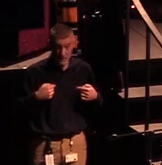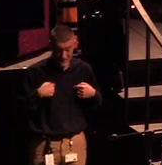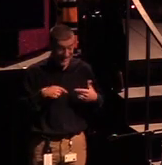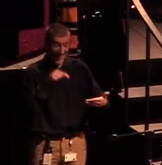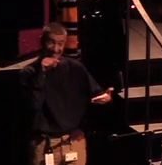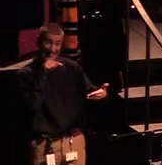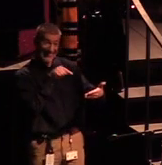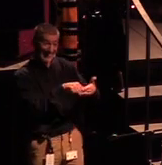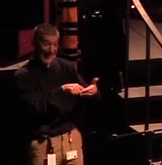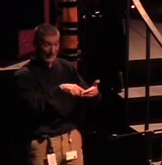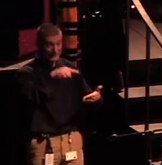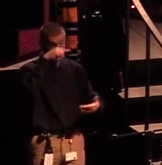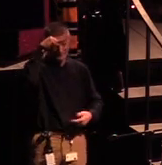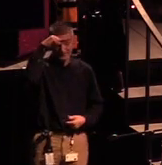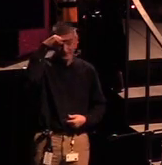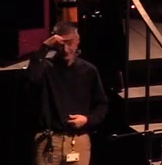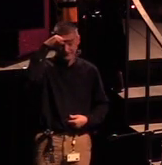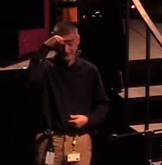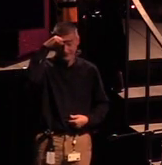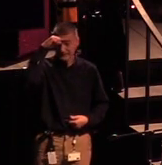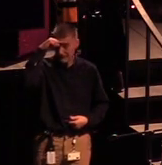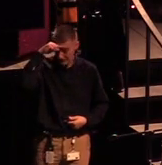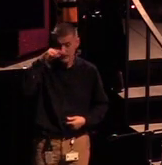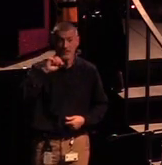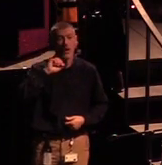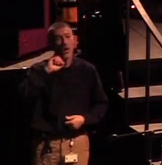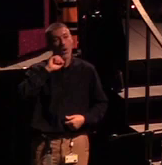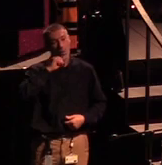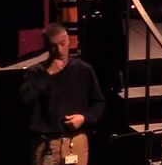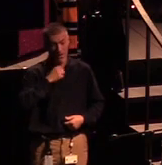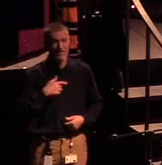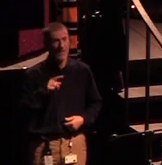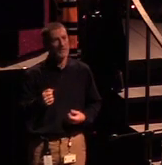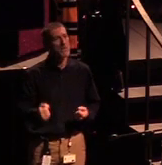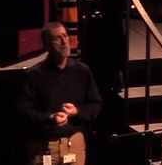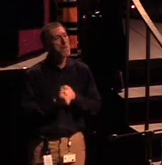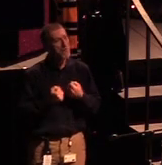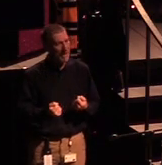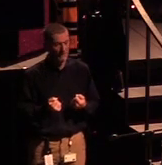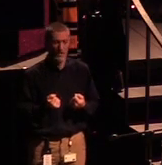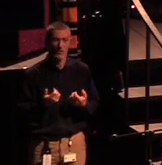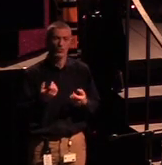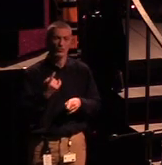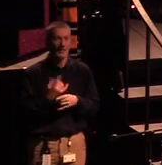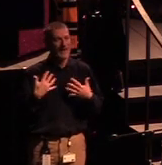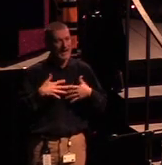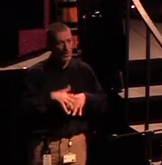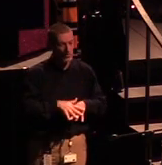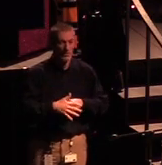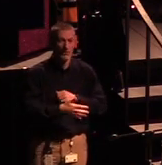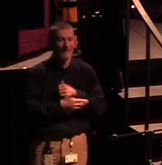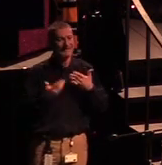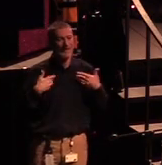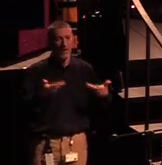that's a reminder of the context of this meeting so I hope we have really really powerful and meaningful discussions and now I'll hand over to